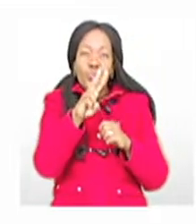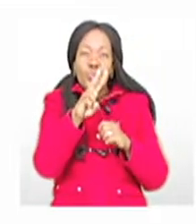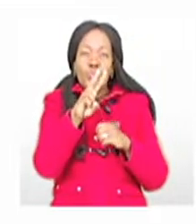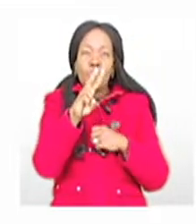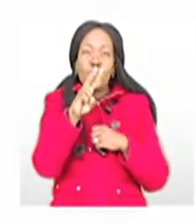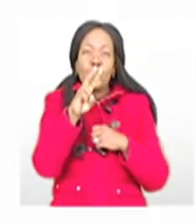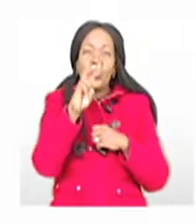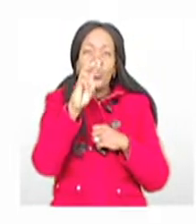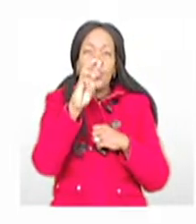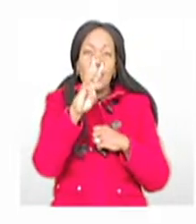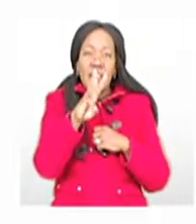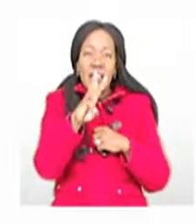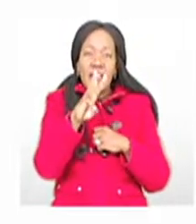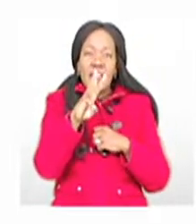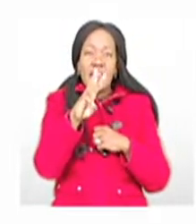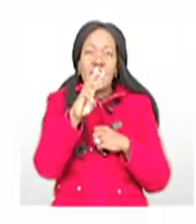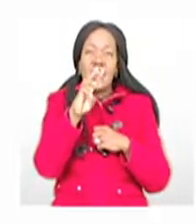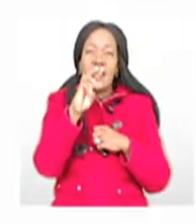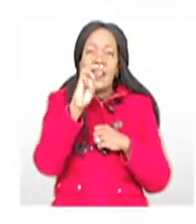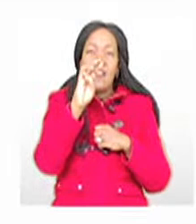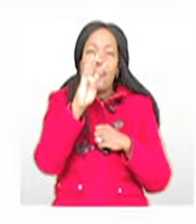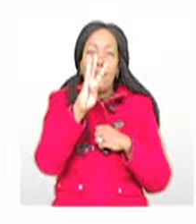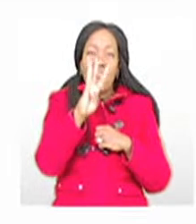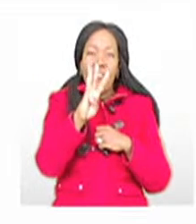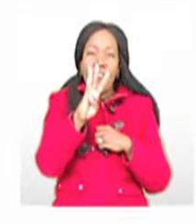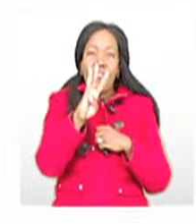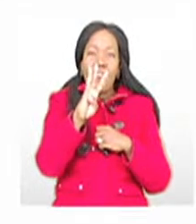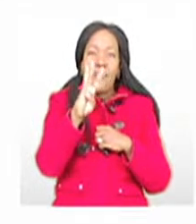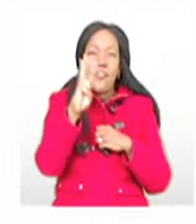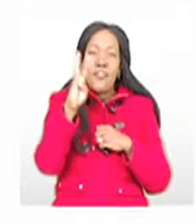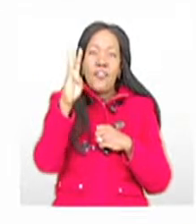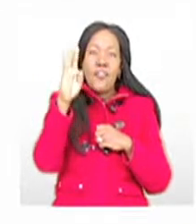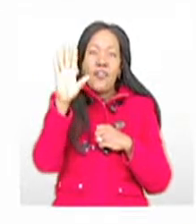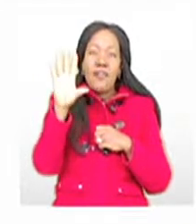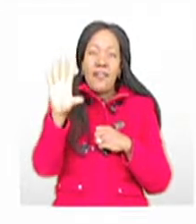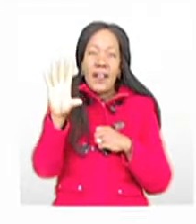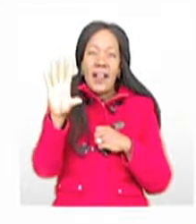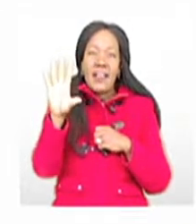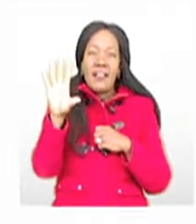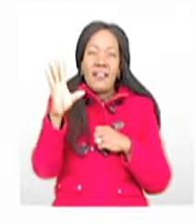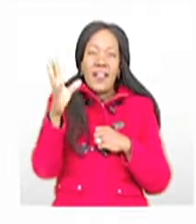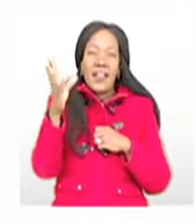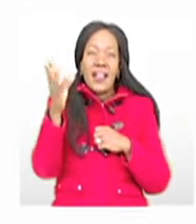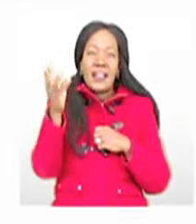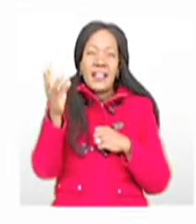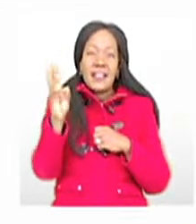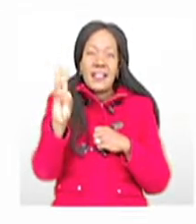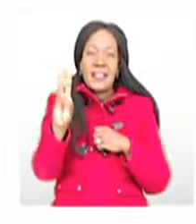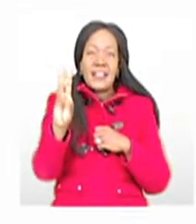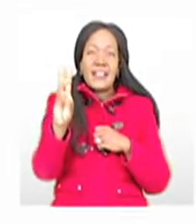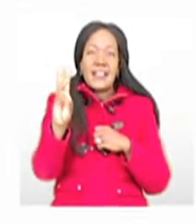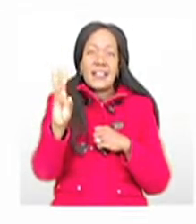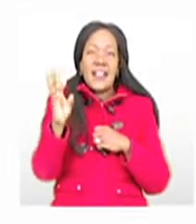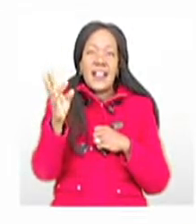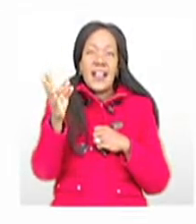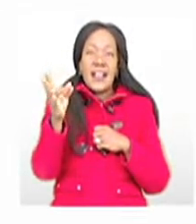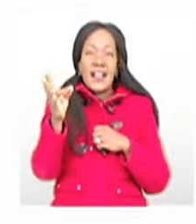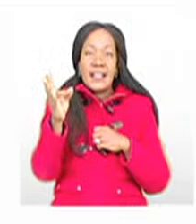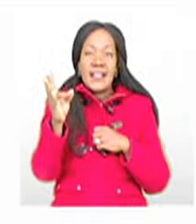2, 3, 4, 5,